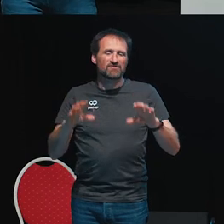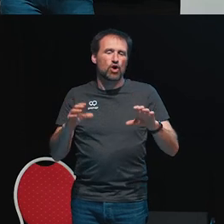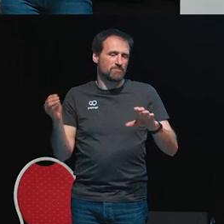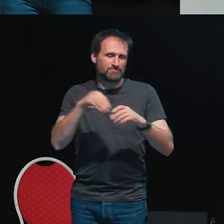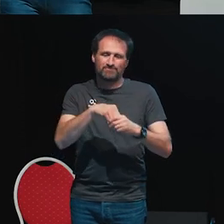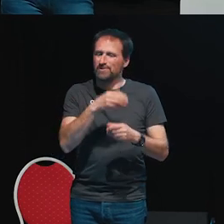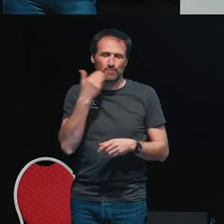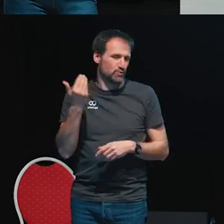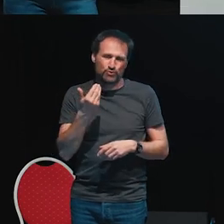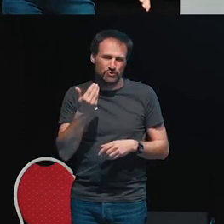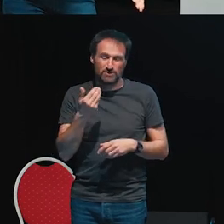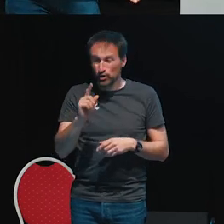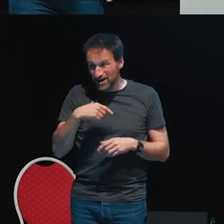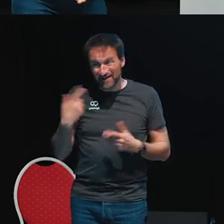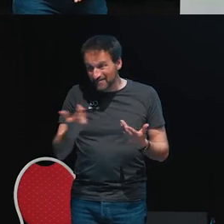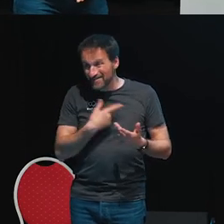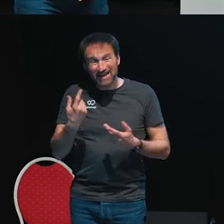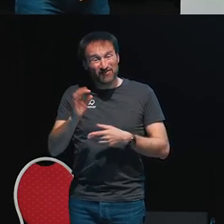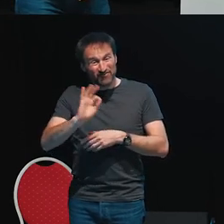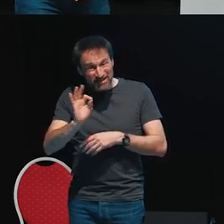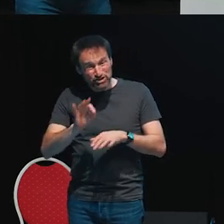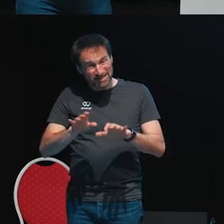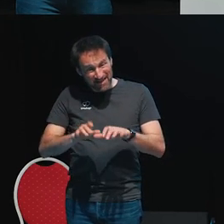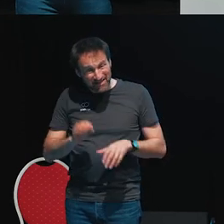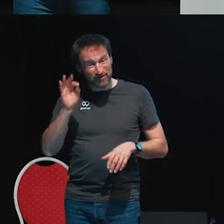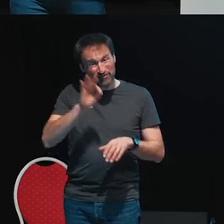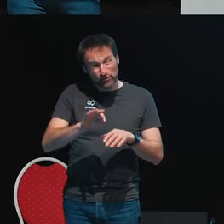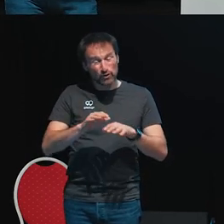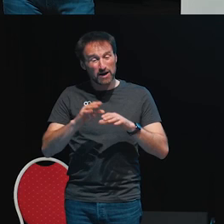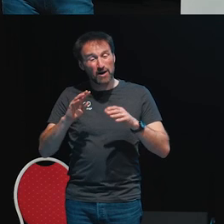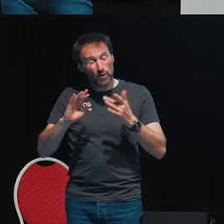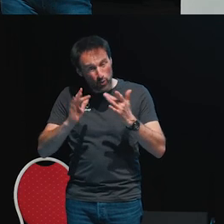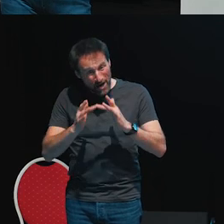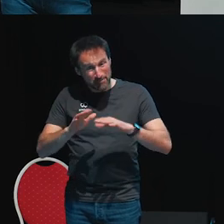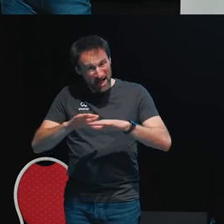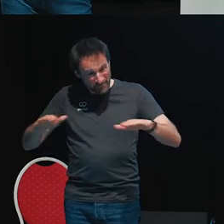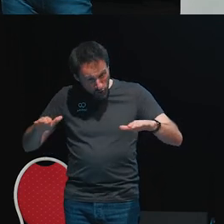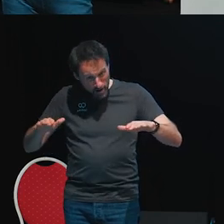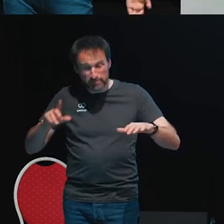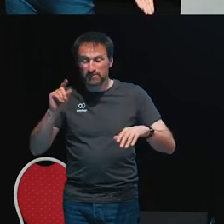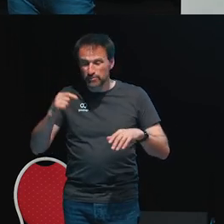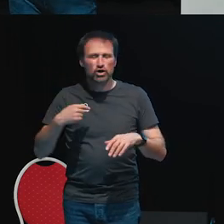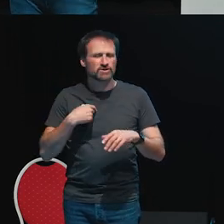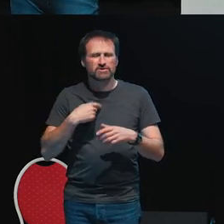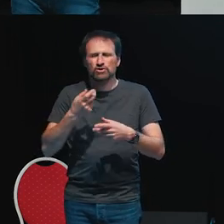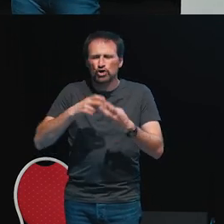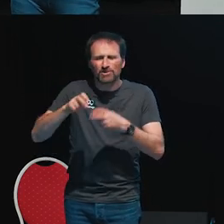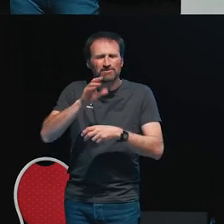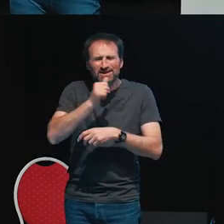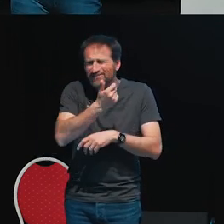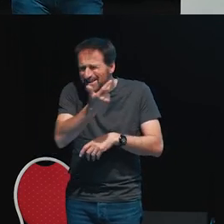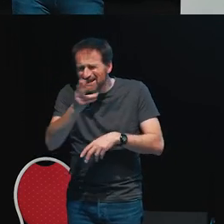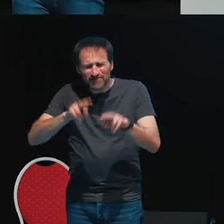developing a feature on the web platform means you're dealing with many engineers from different teams, and it's